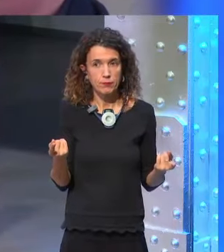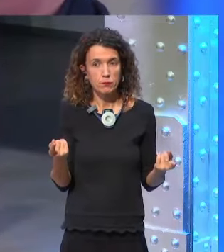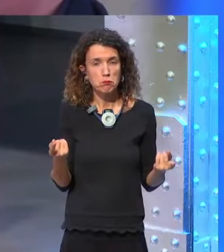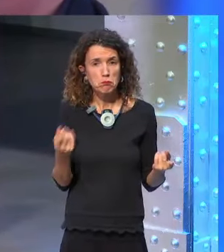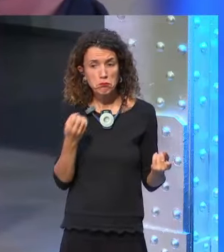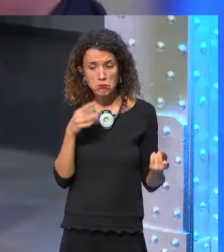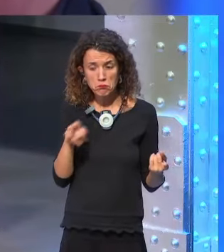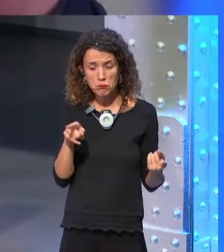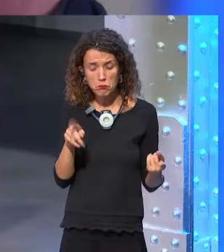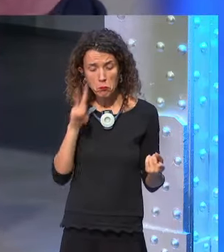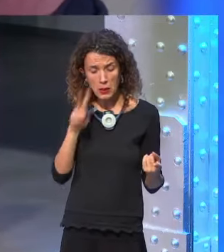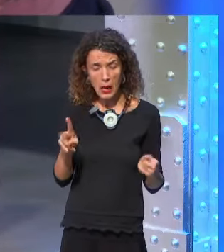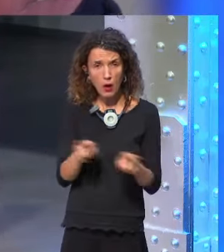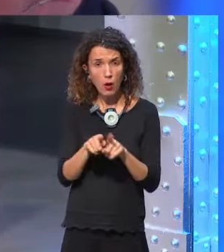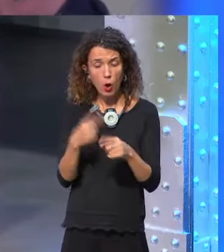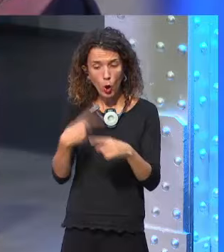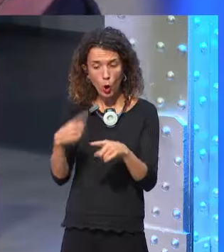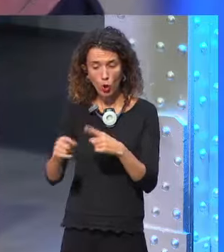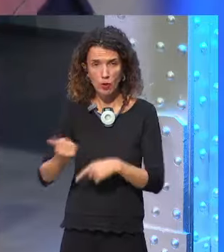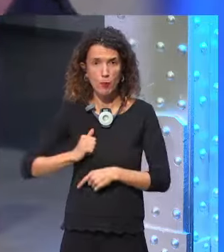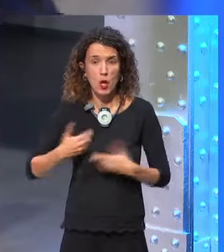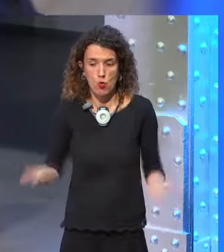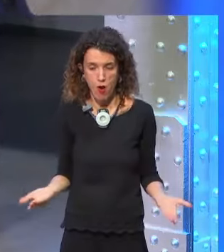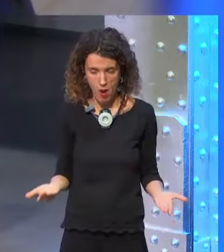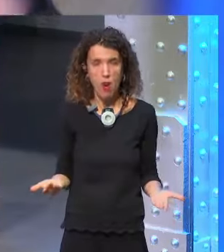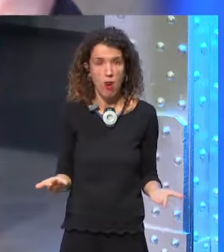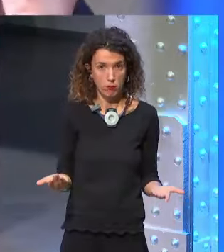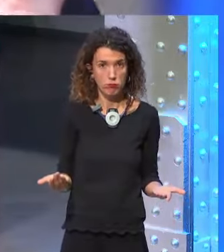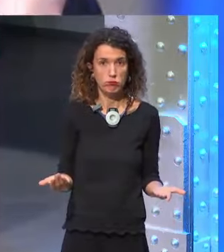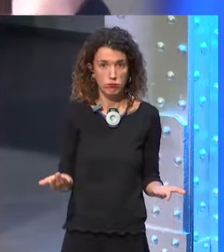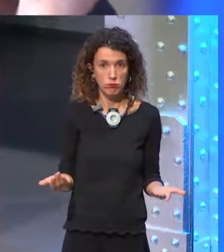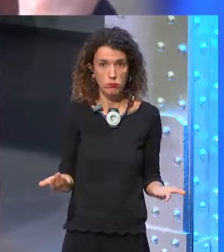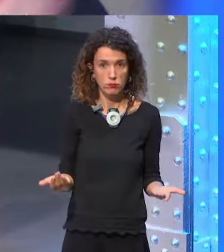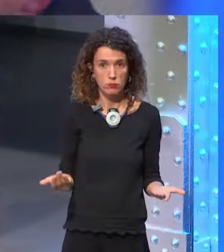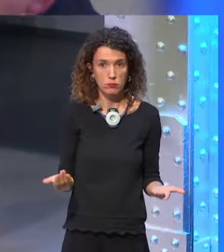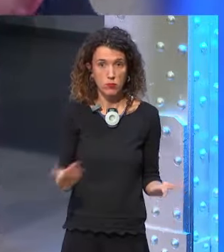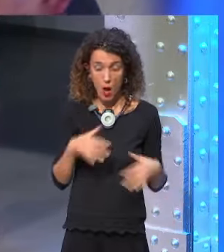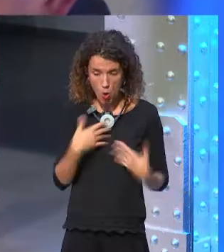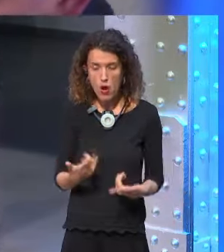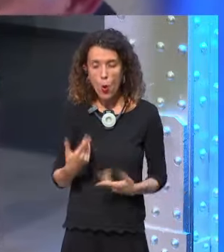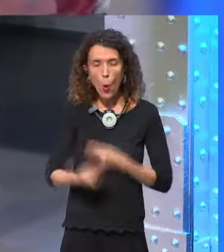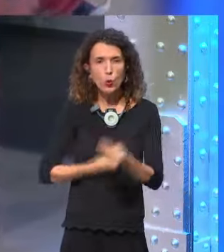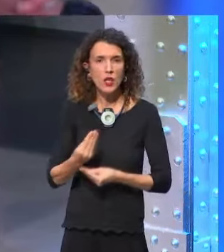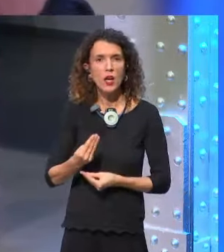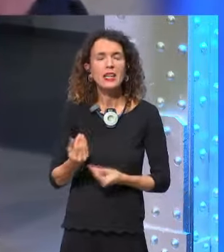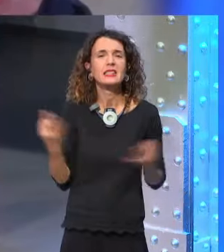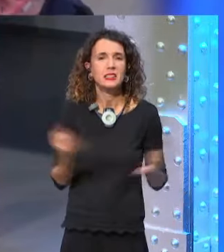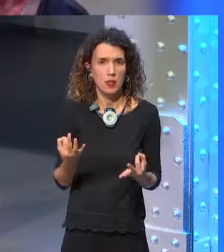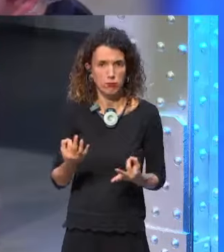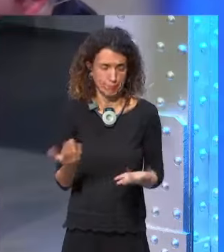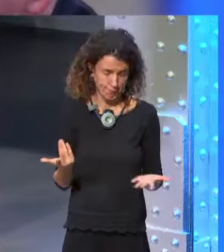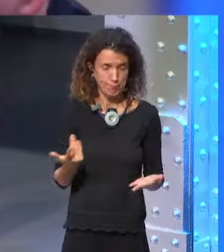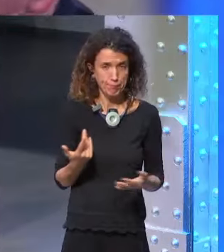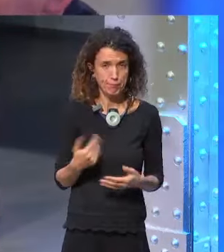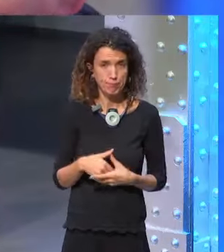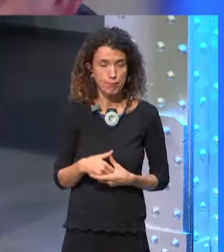with today. What is already grown. I mean, you could also think of growing architecture, right, and controlling the growth of architecture. It